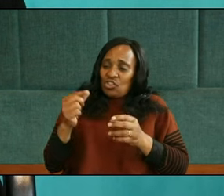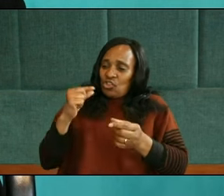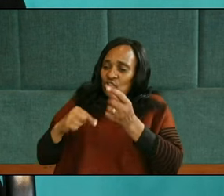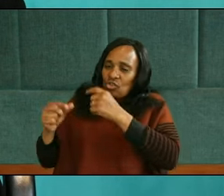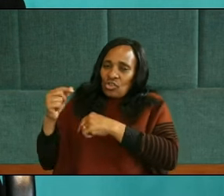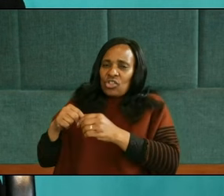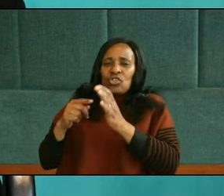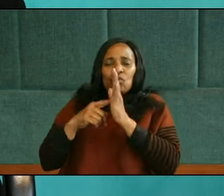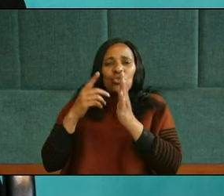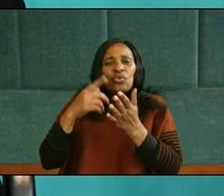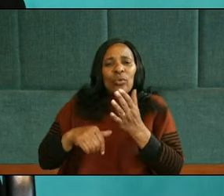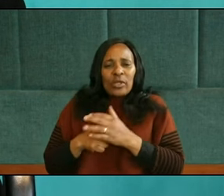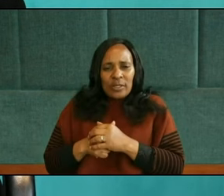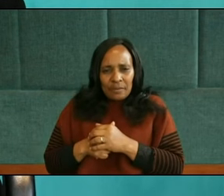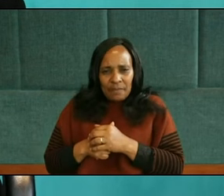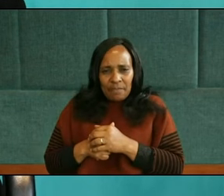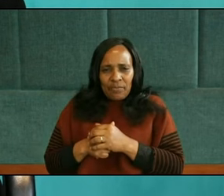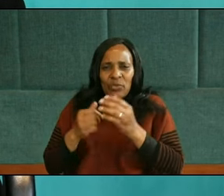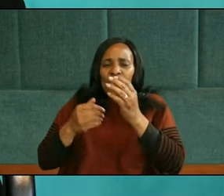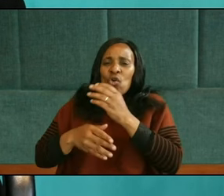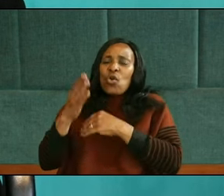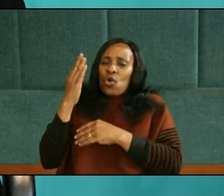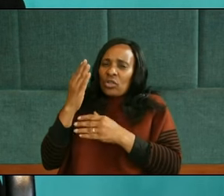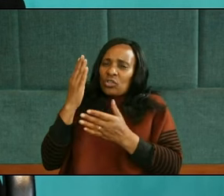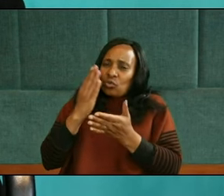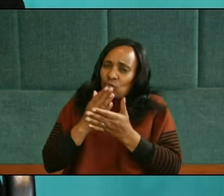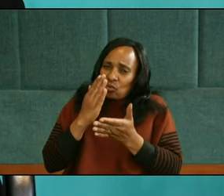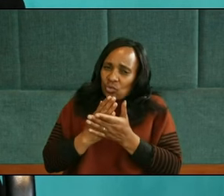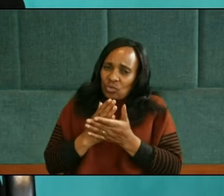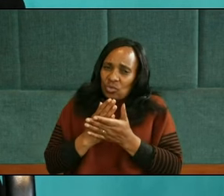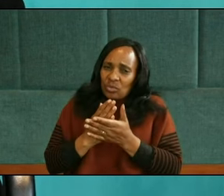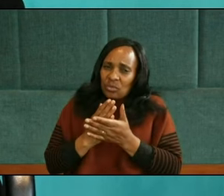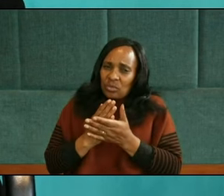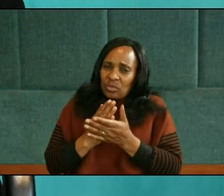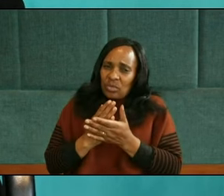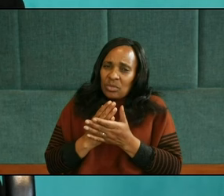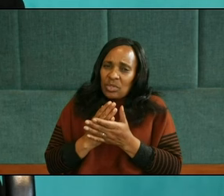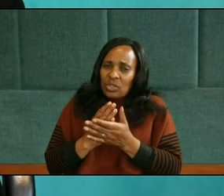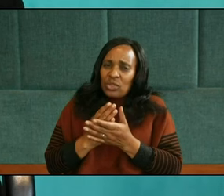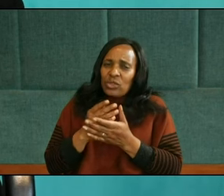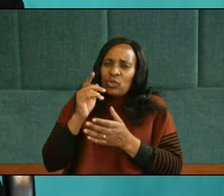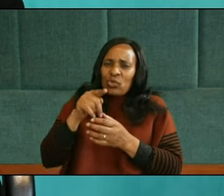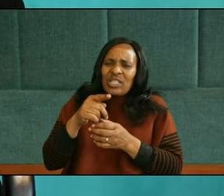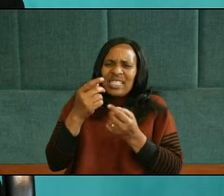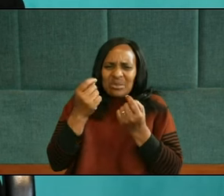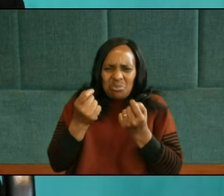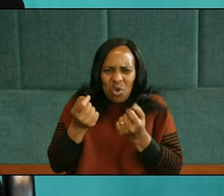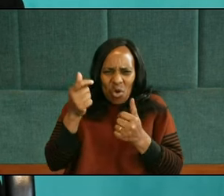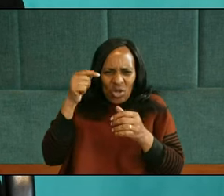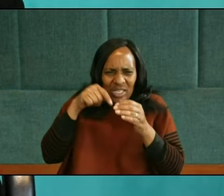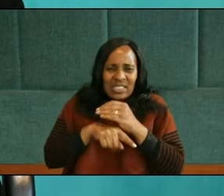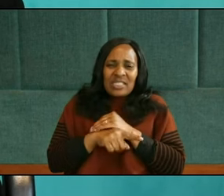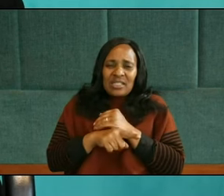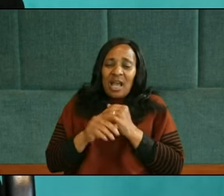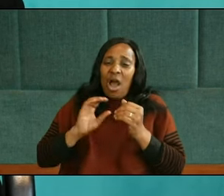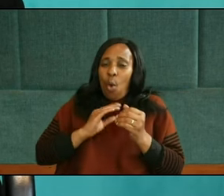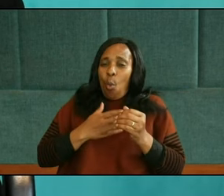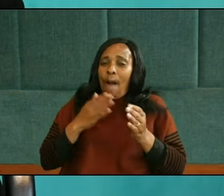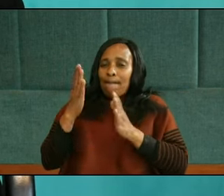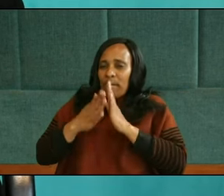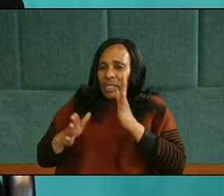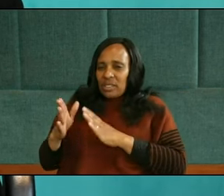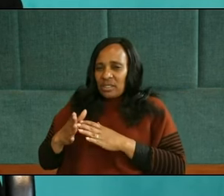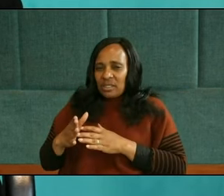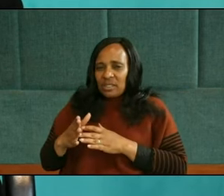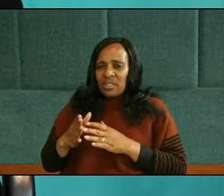genealogy is to show that God really, even to the minute details, he really plans for it, and